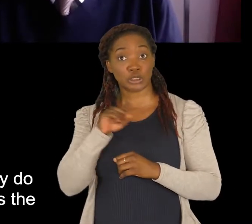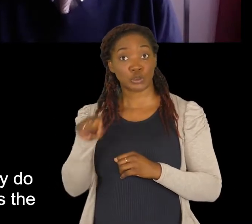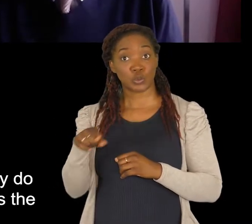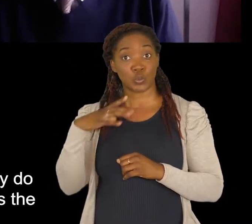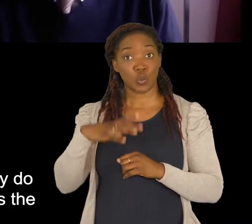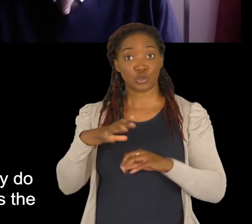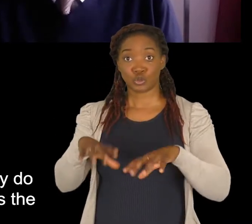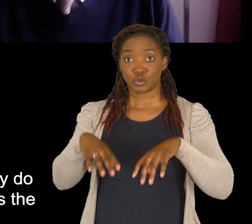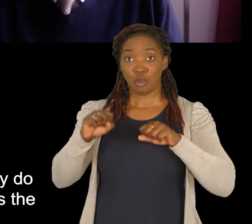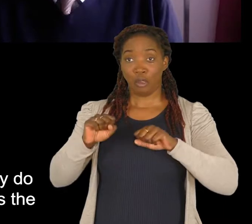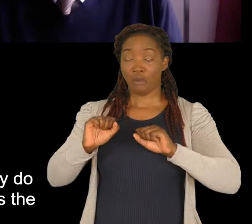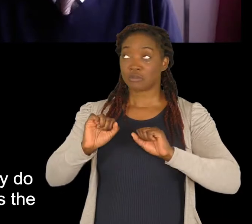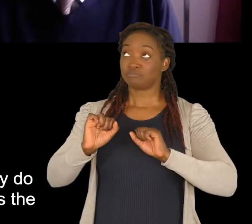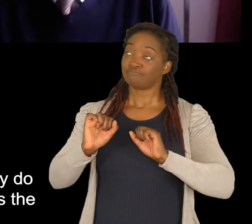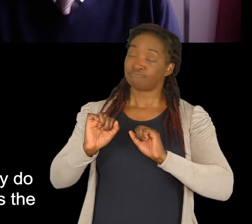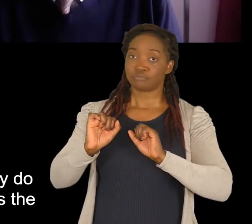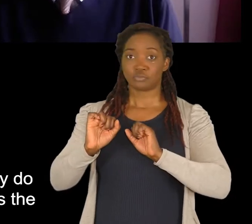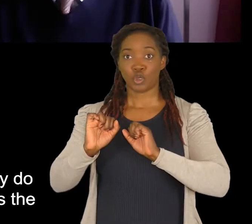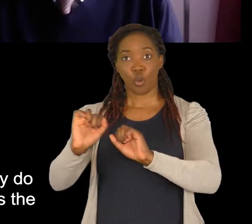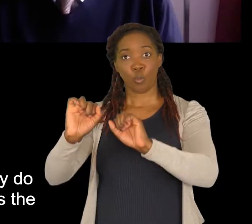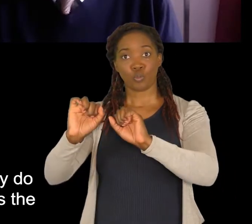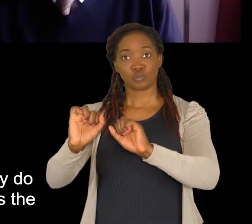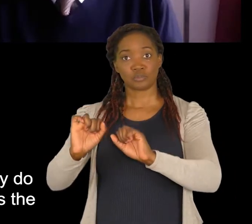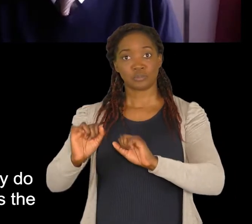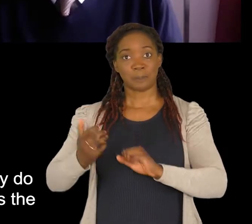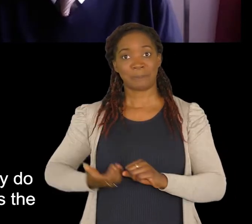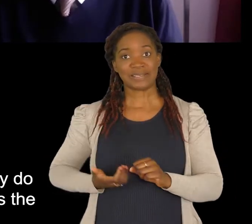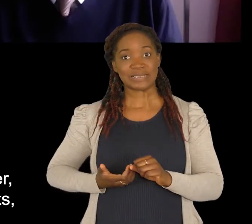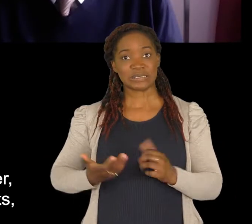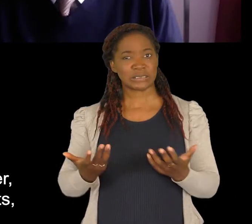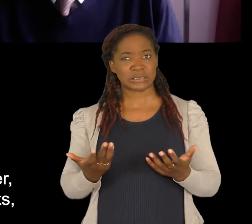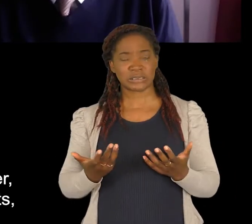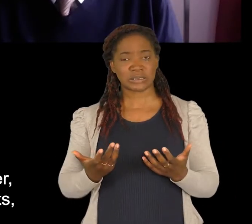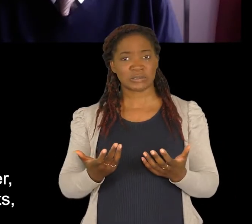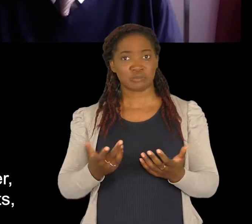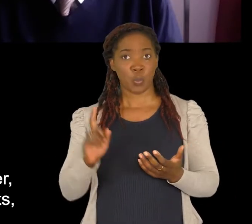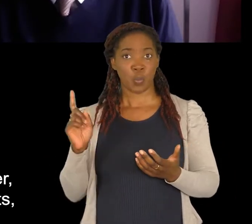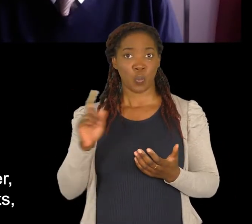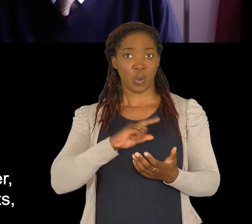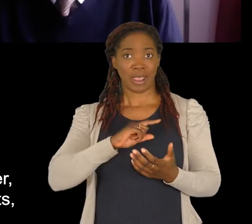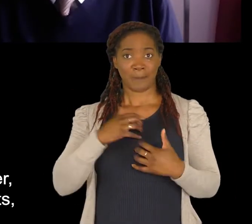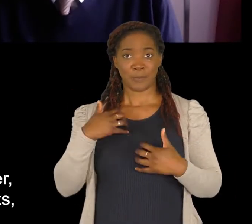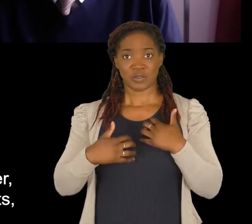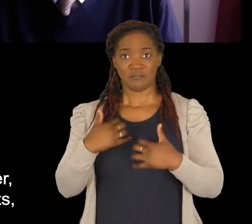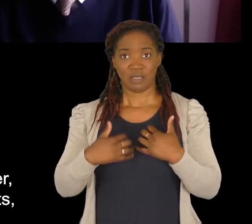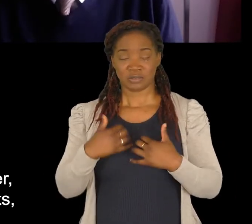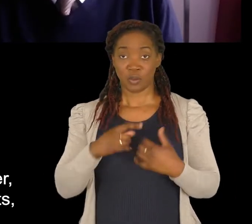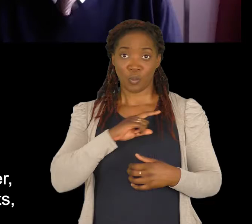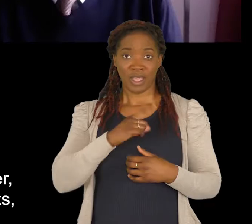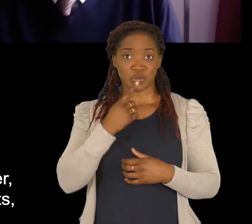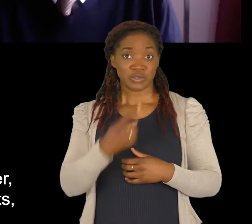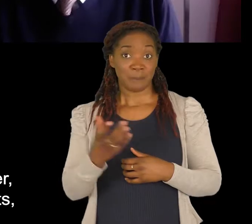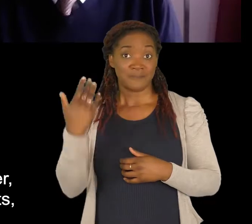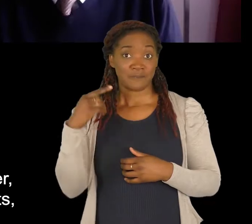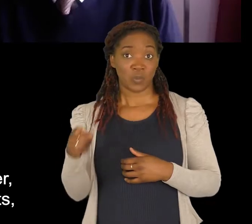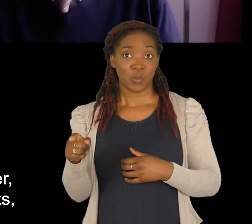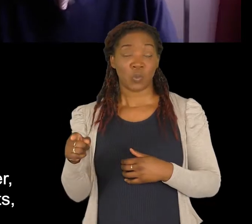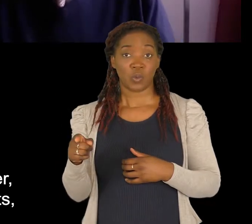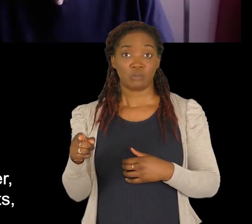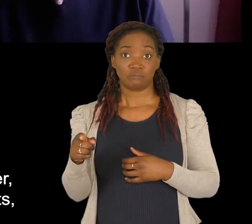you want to start your own business? What's the motivator and what's the driver? Because you had mentioned